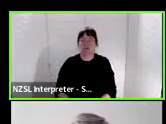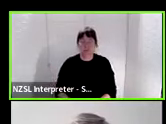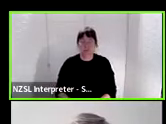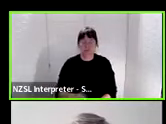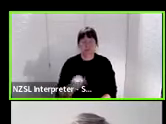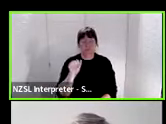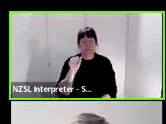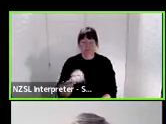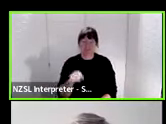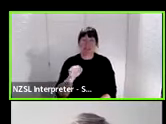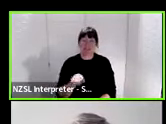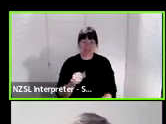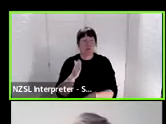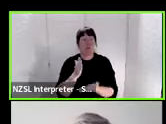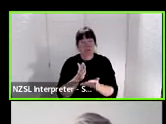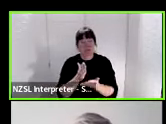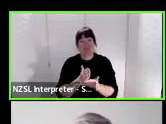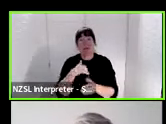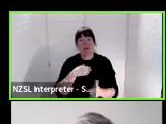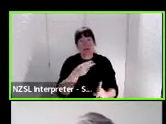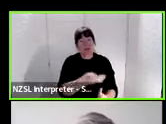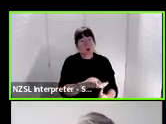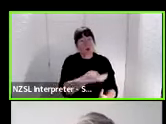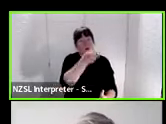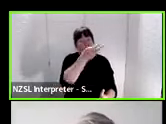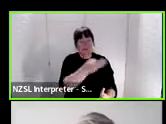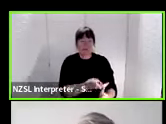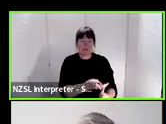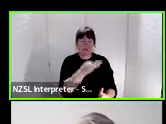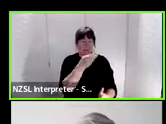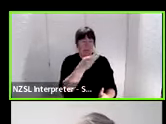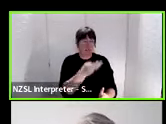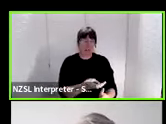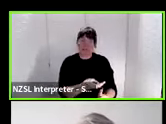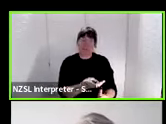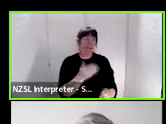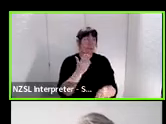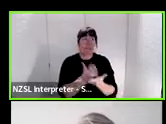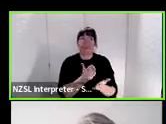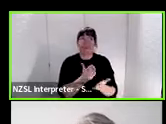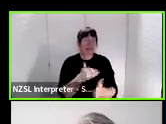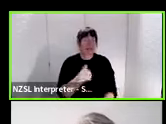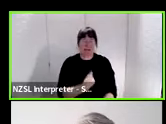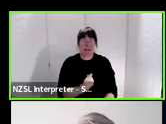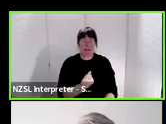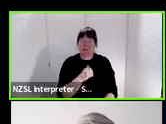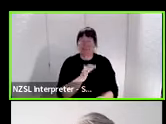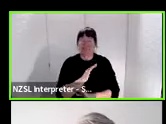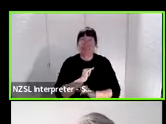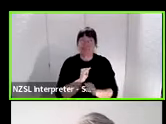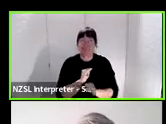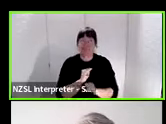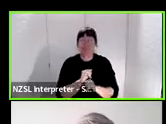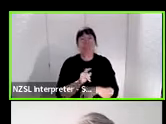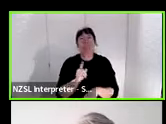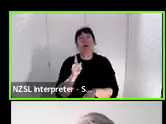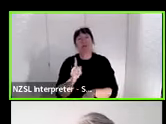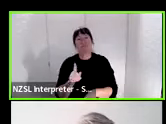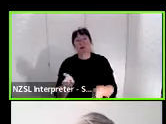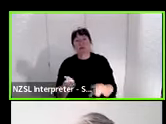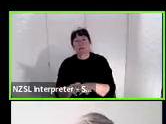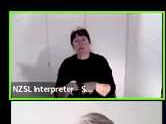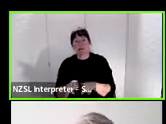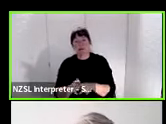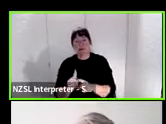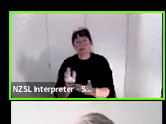need for hoists and supporting people. Look, the other, I think what you've also given us is a really